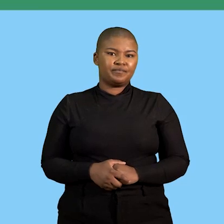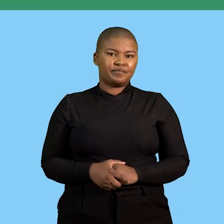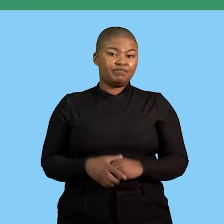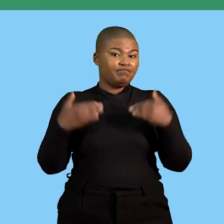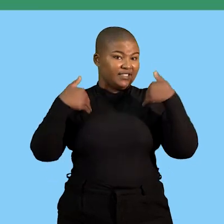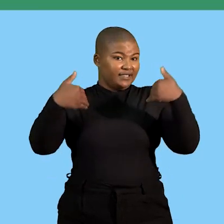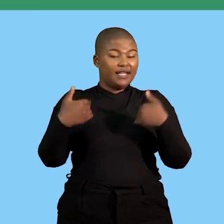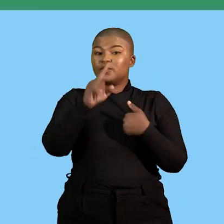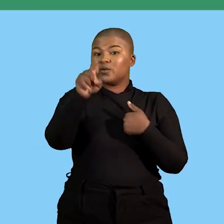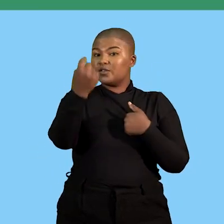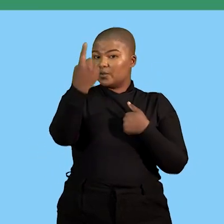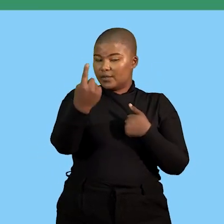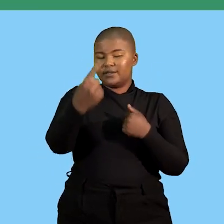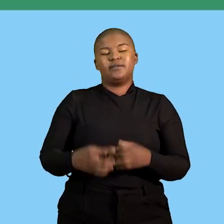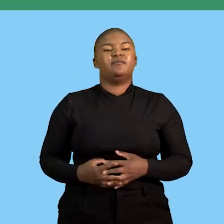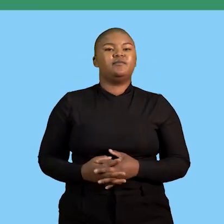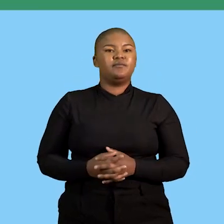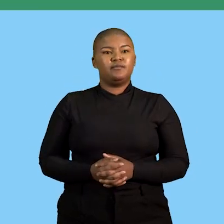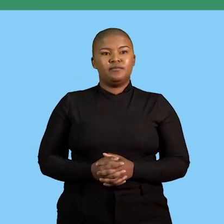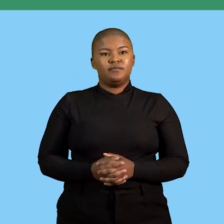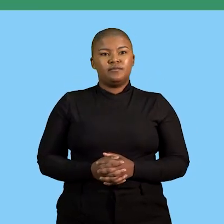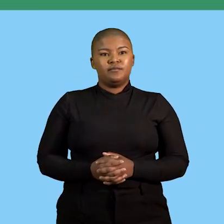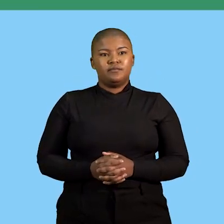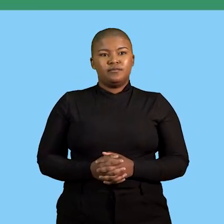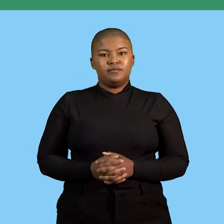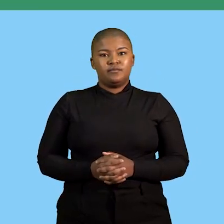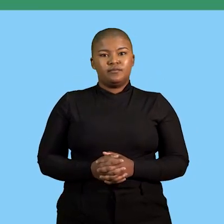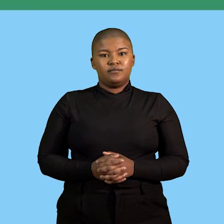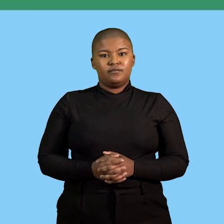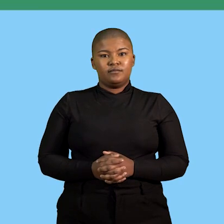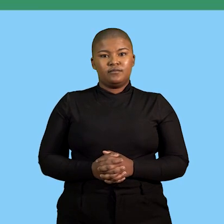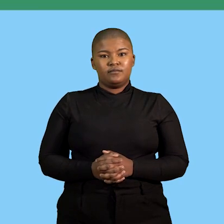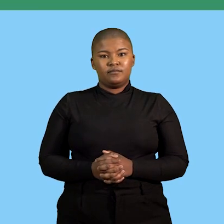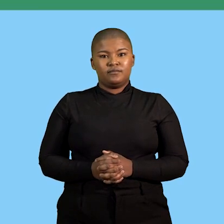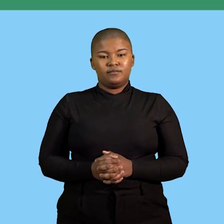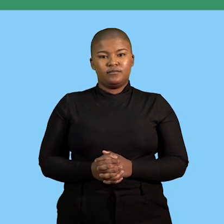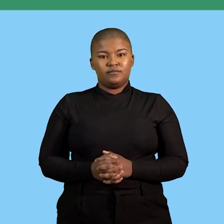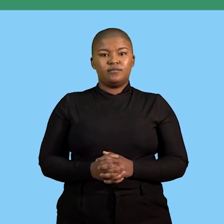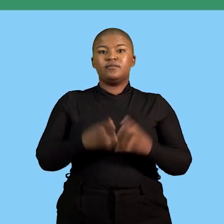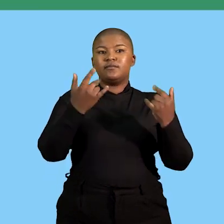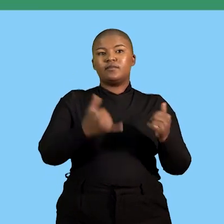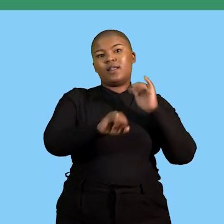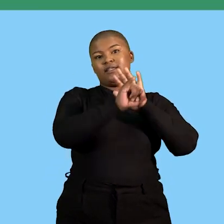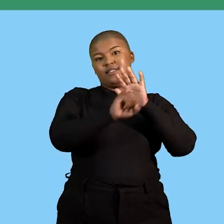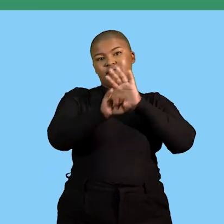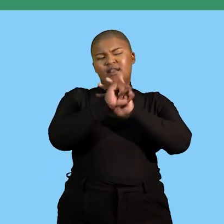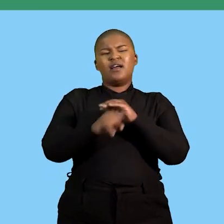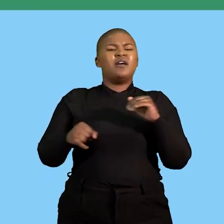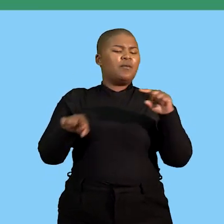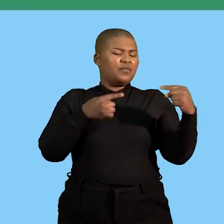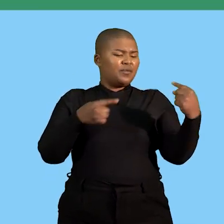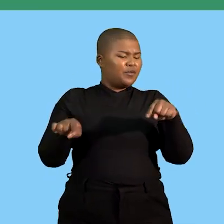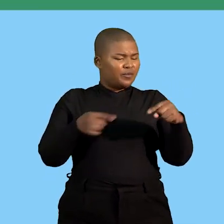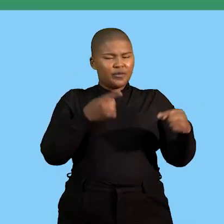into the first application question. The first application question now requires us to identify the causes of conflict from